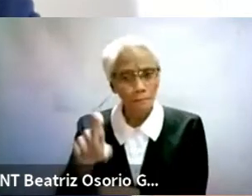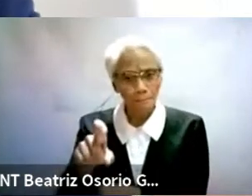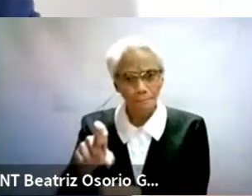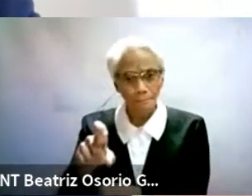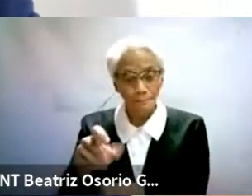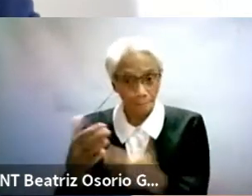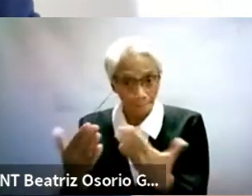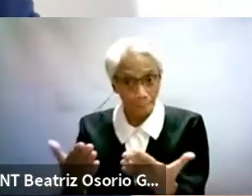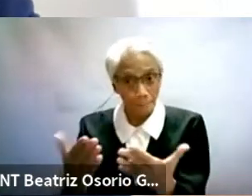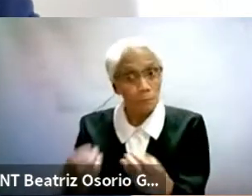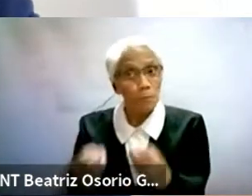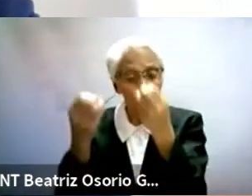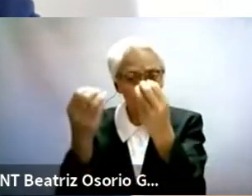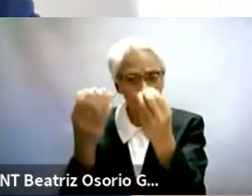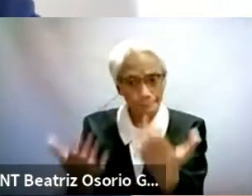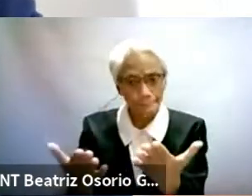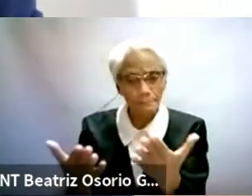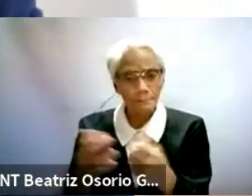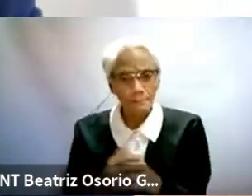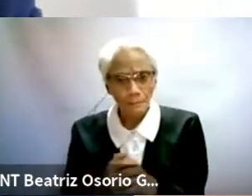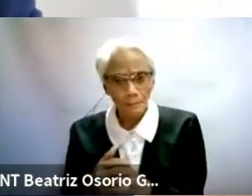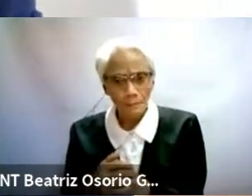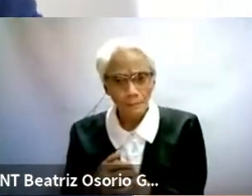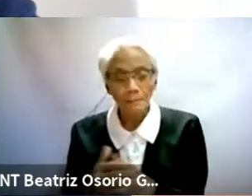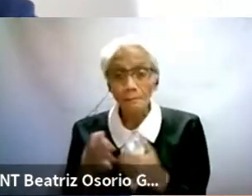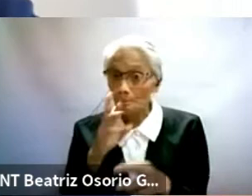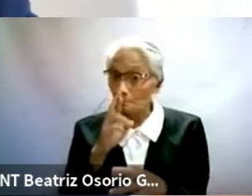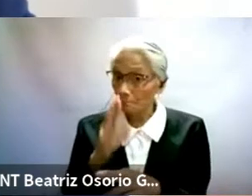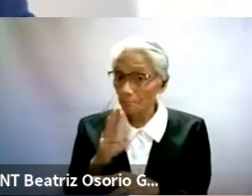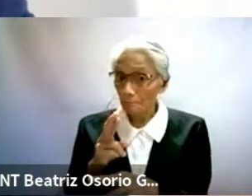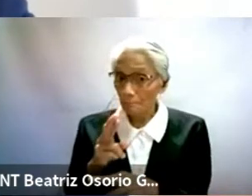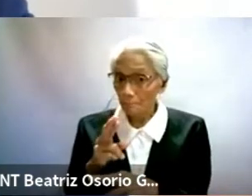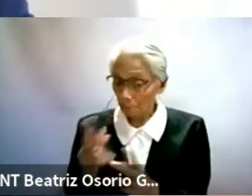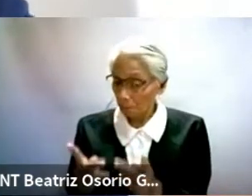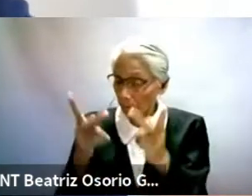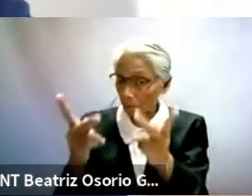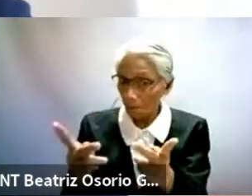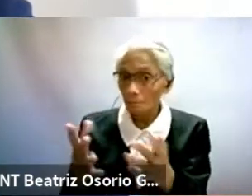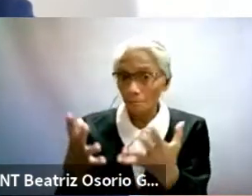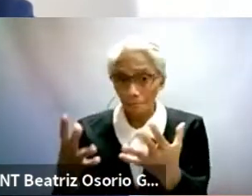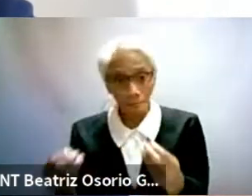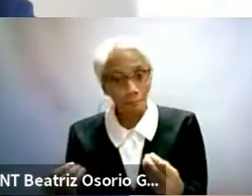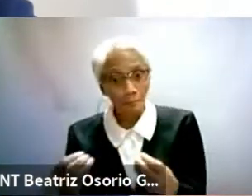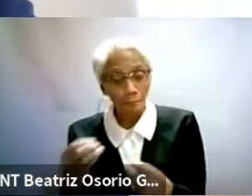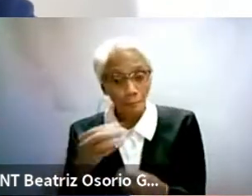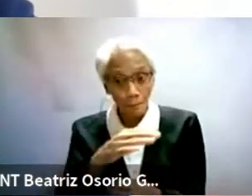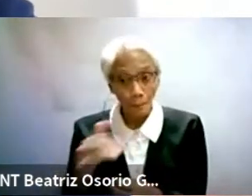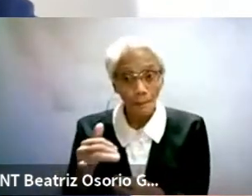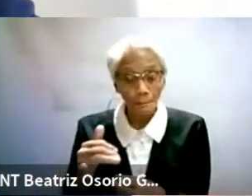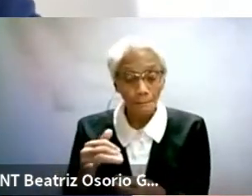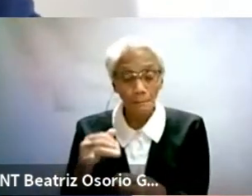child's life is impacted by the presence or absence of digital